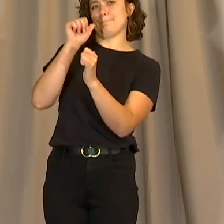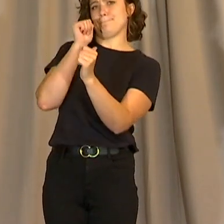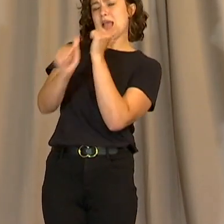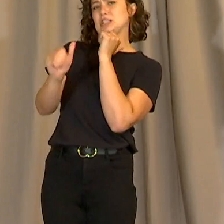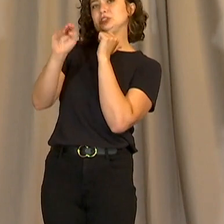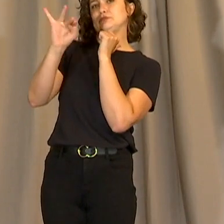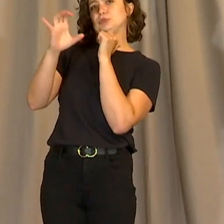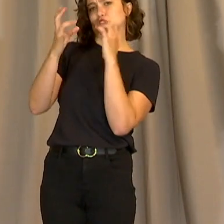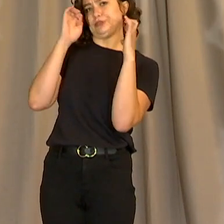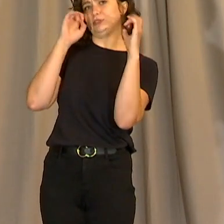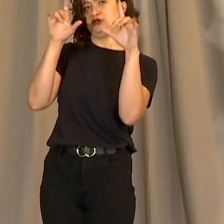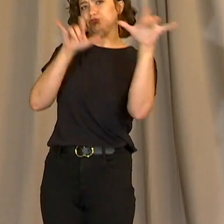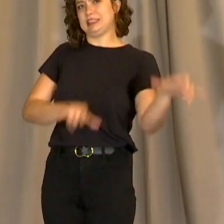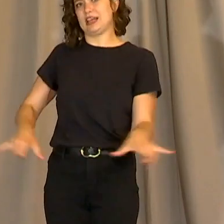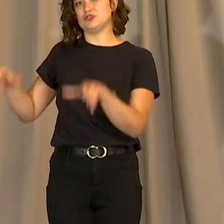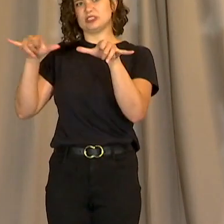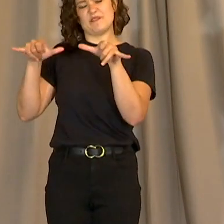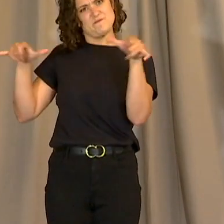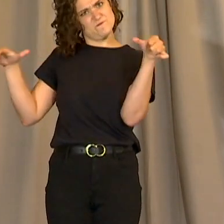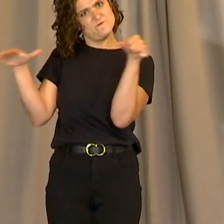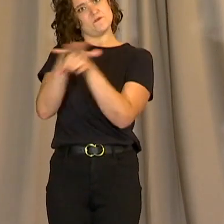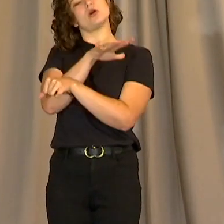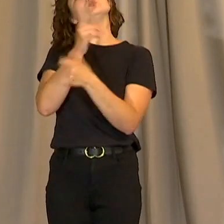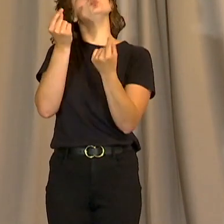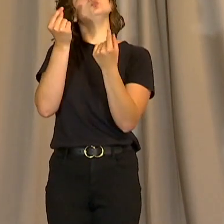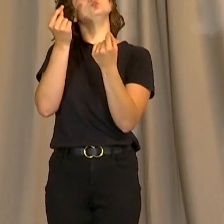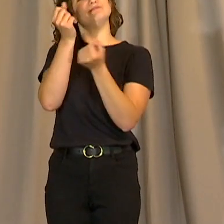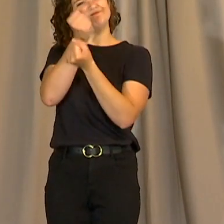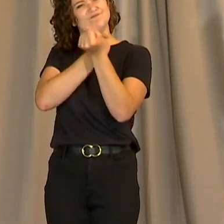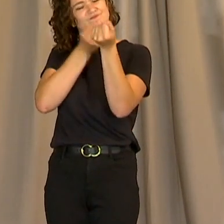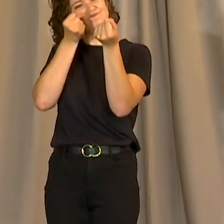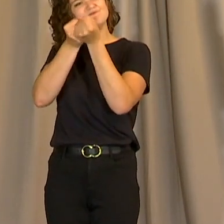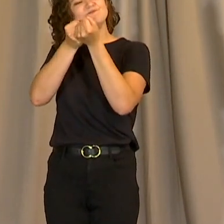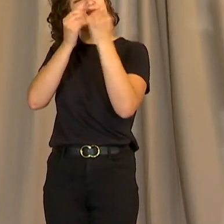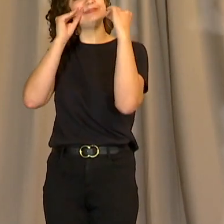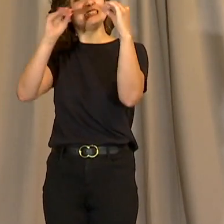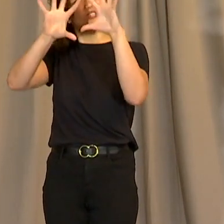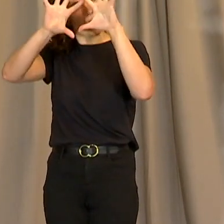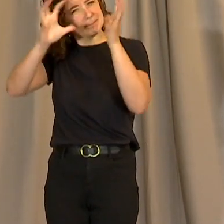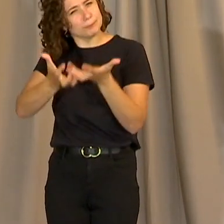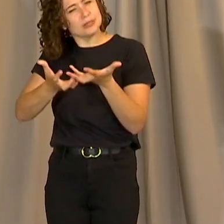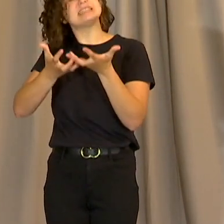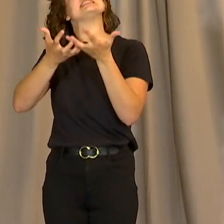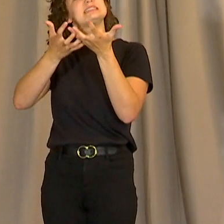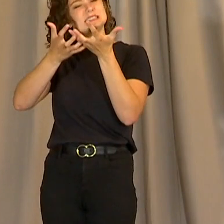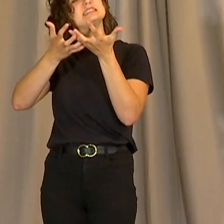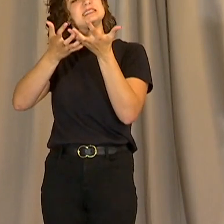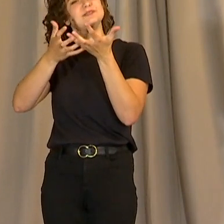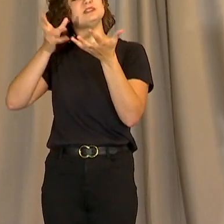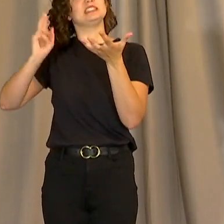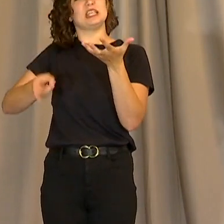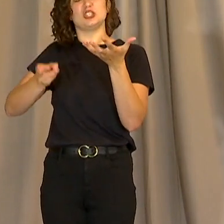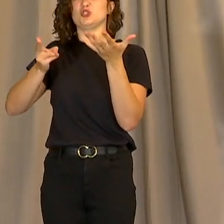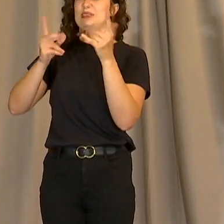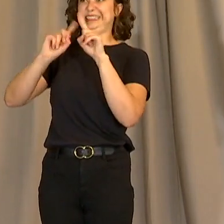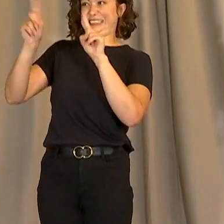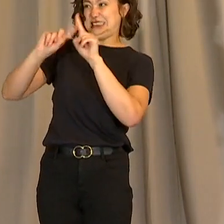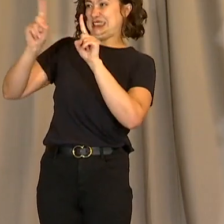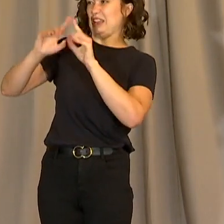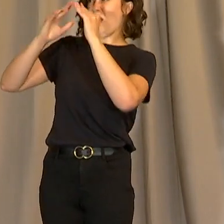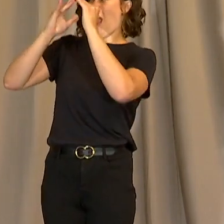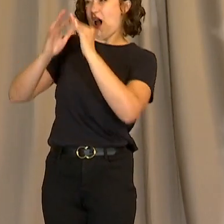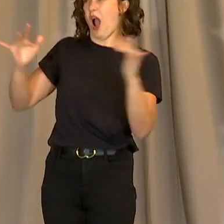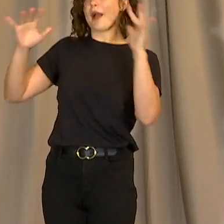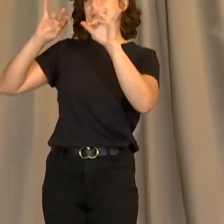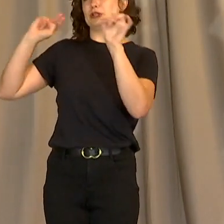of standards that support teaching comprehensive history, diverse perspectives, exploring diverse perspectives, and